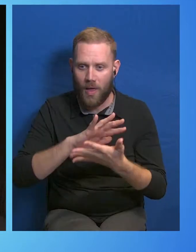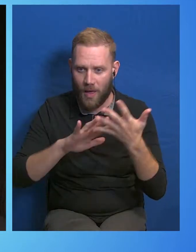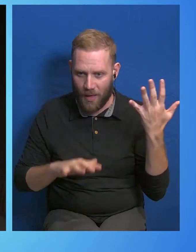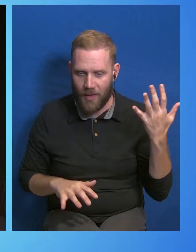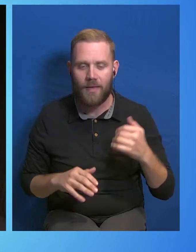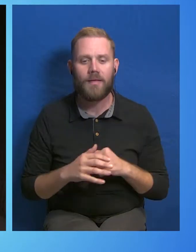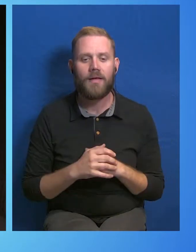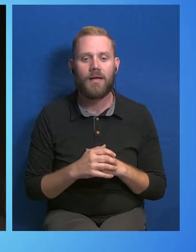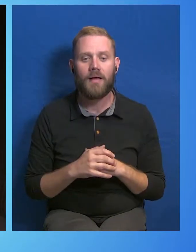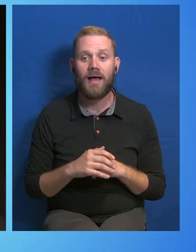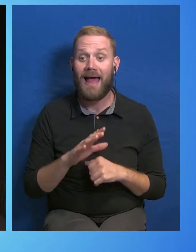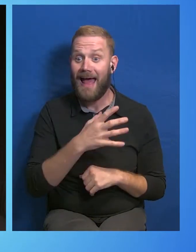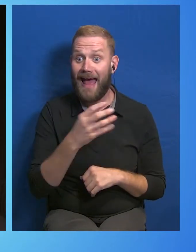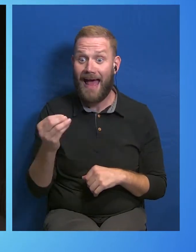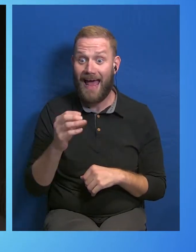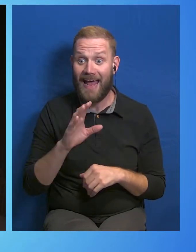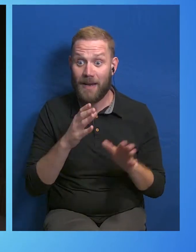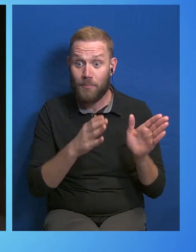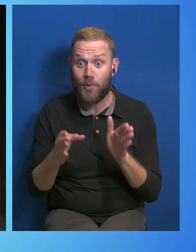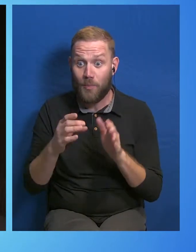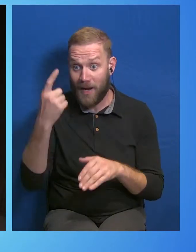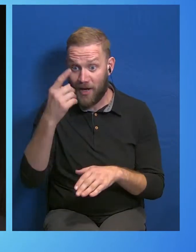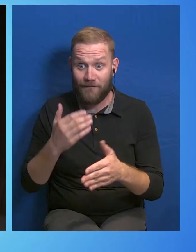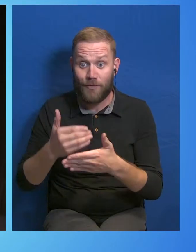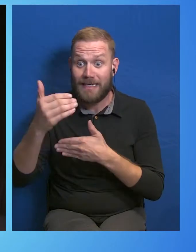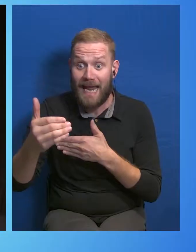and their college and career readiness.